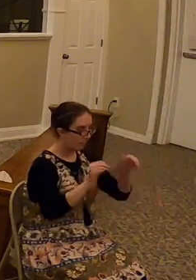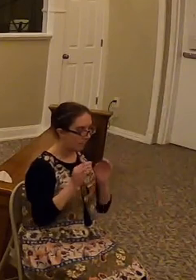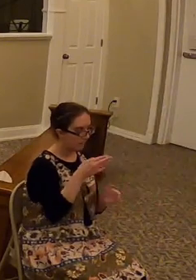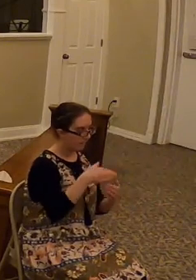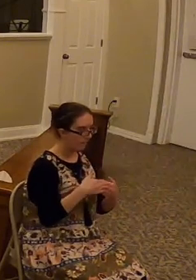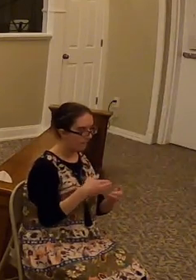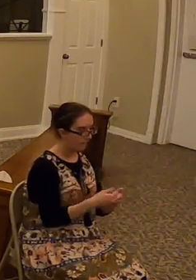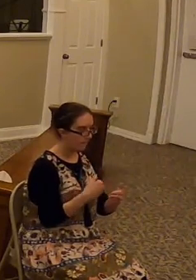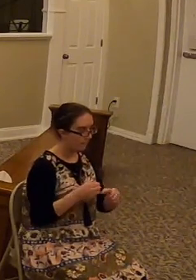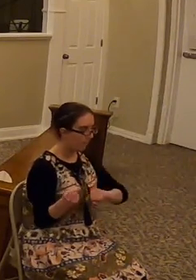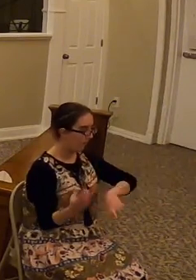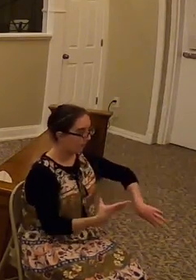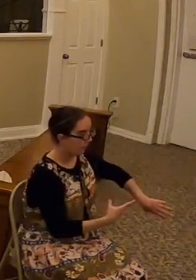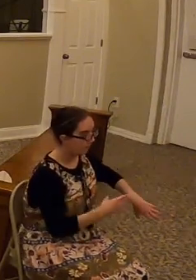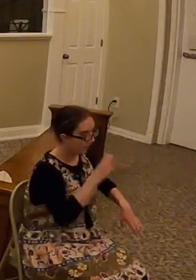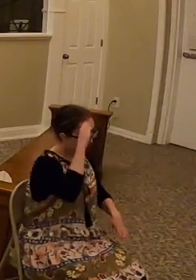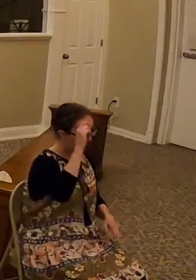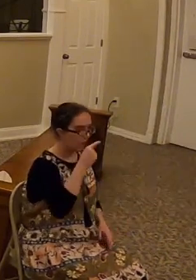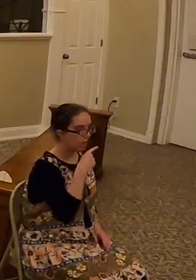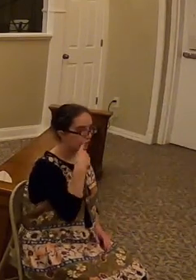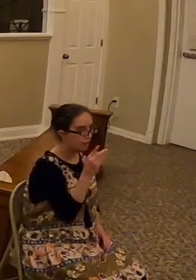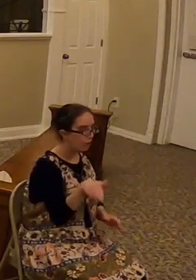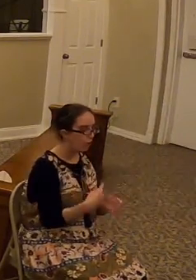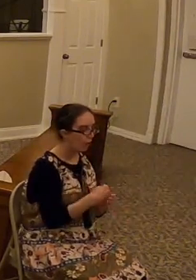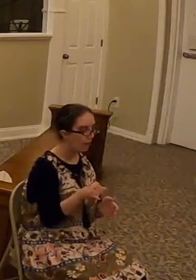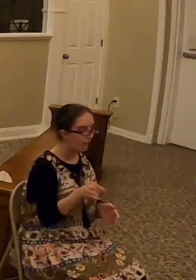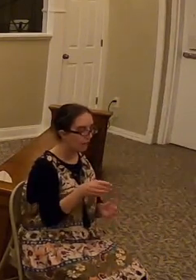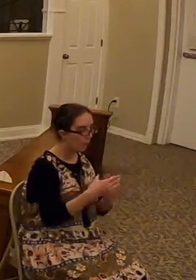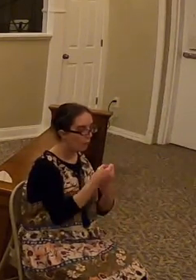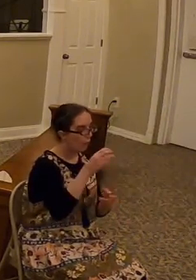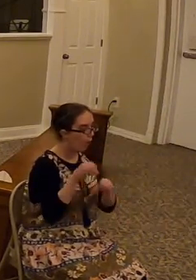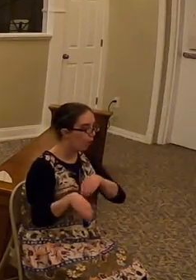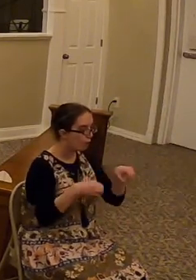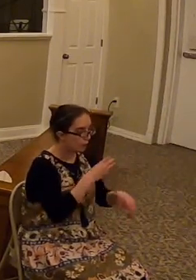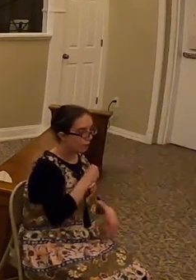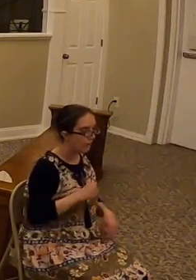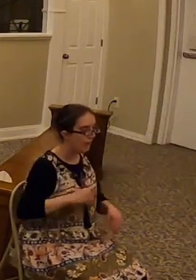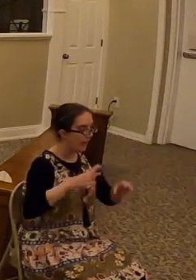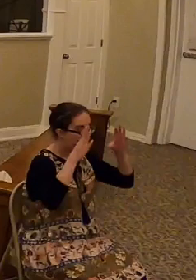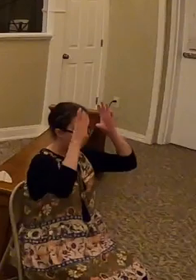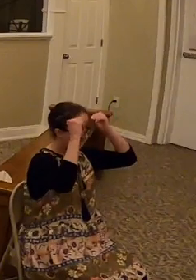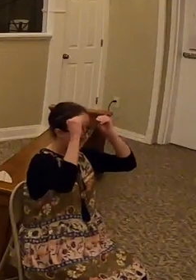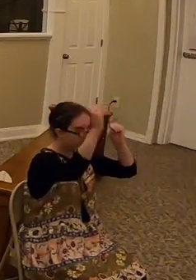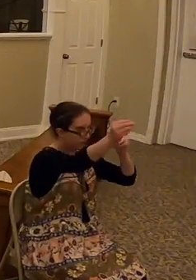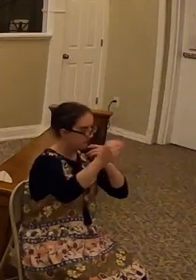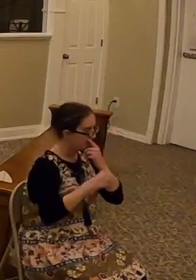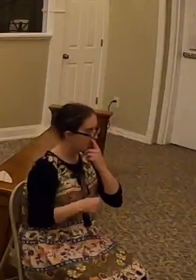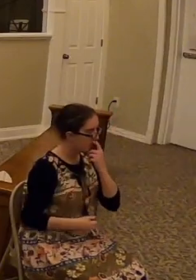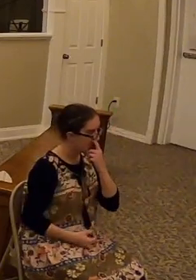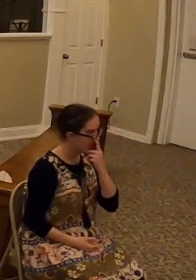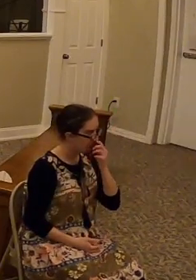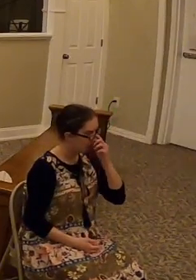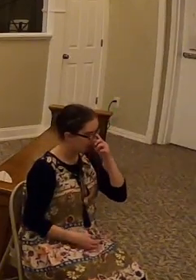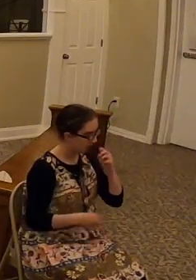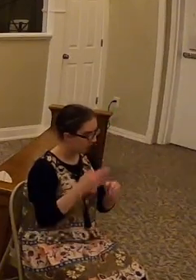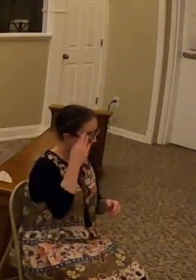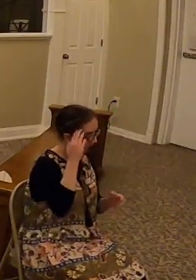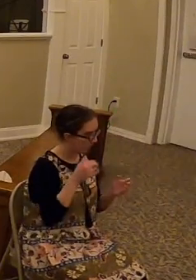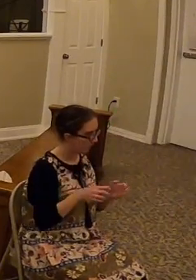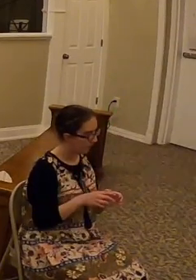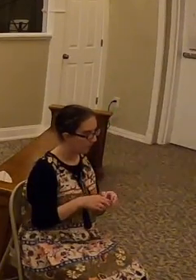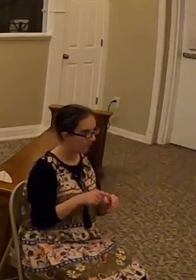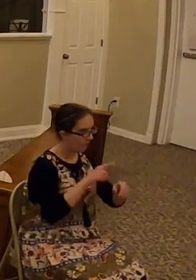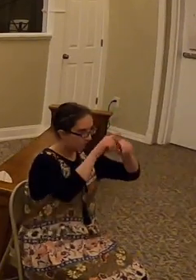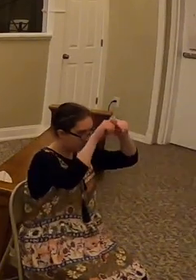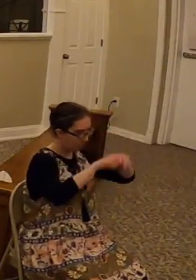taken up. And he commanded them all that they were both to do and to teach. Hallelujah. You know what he